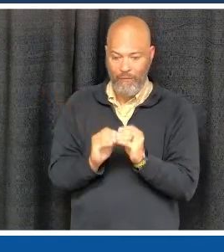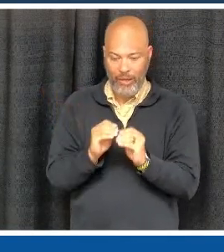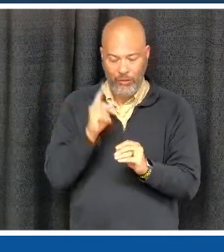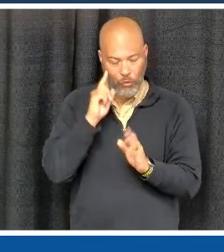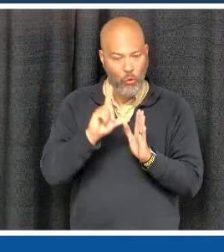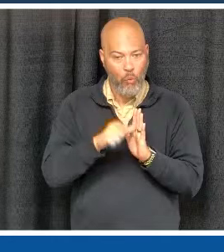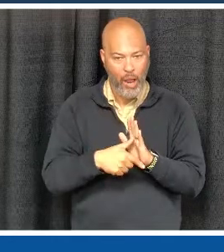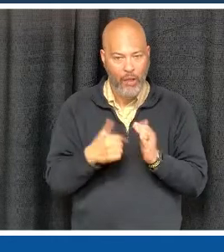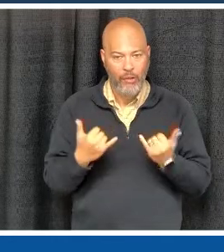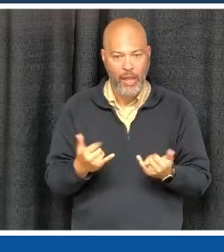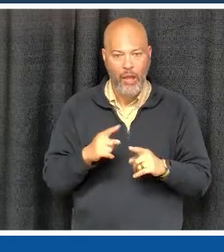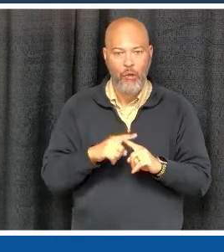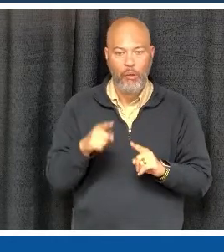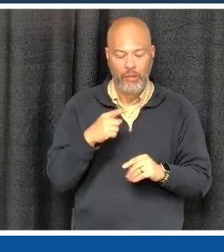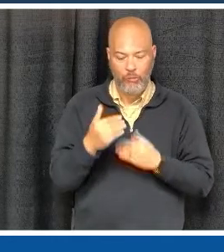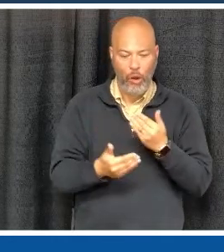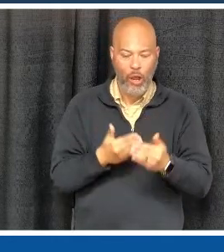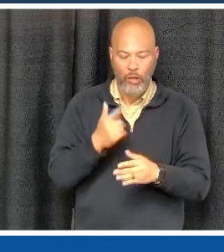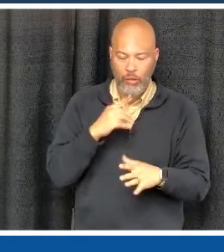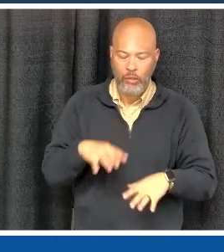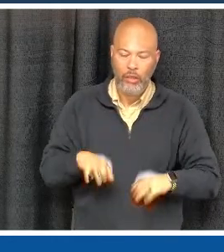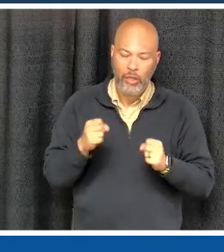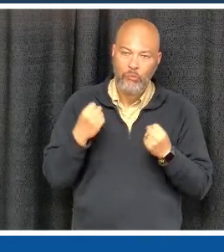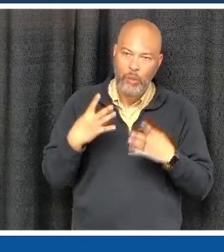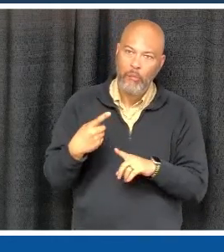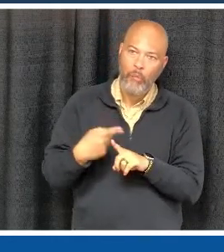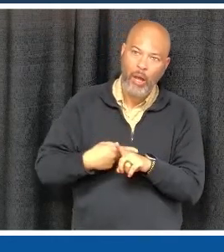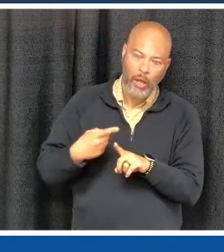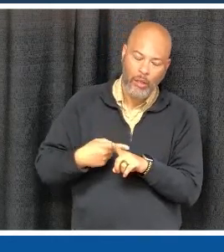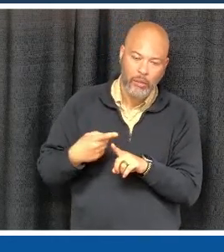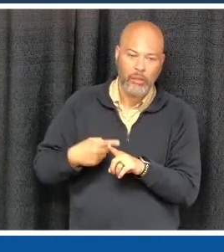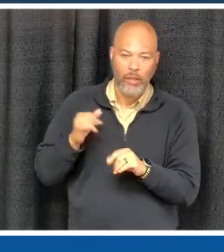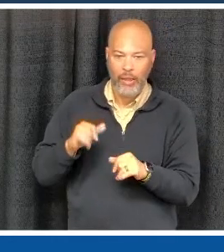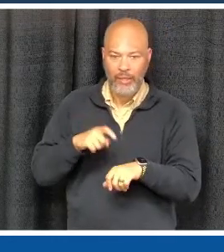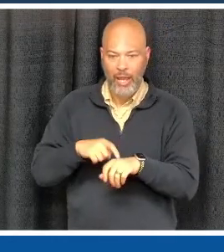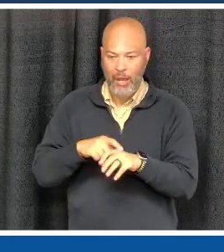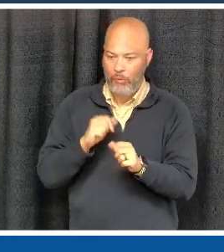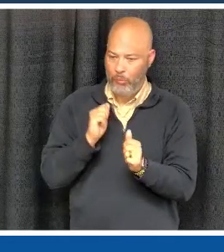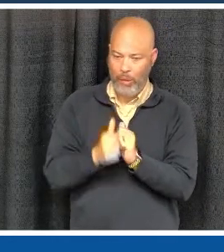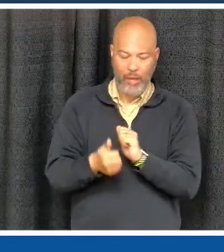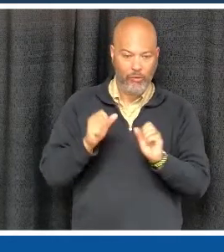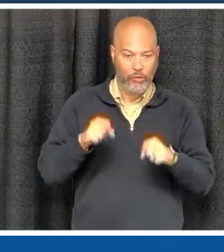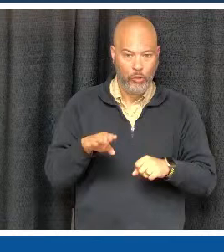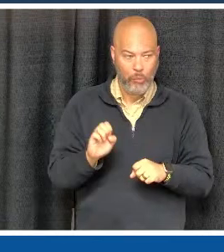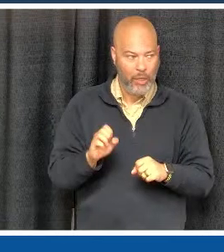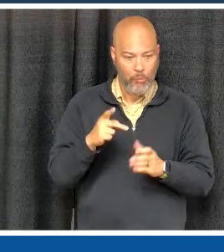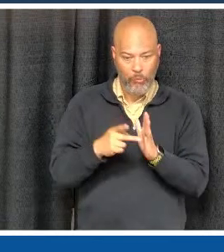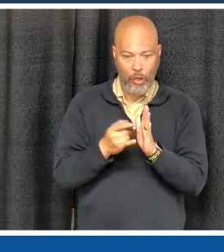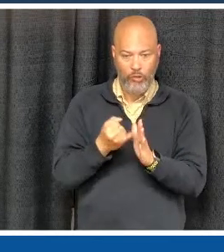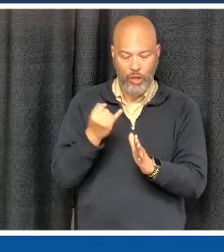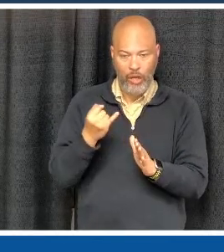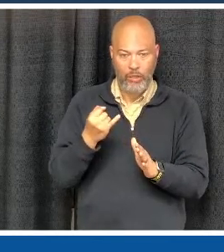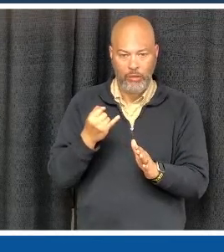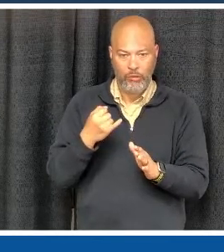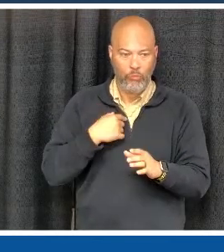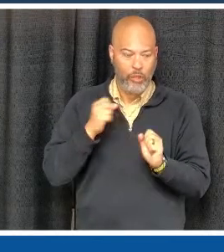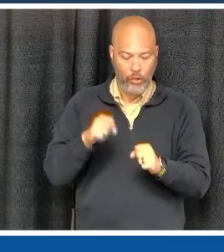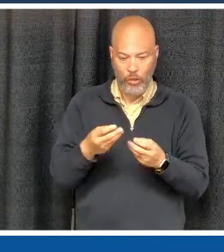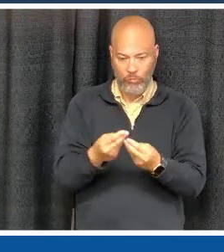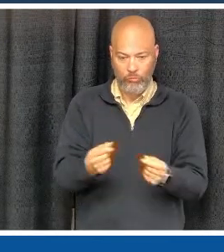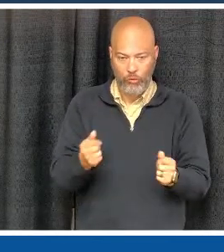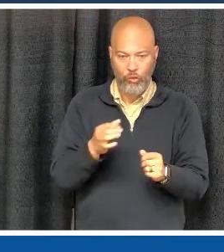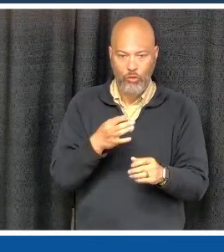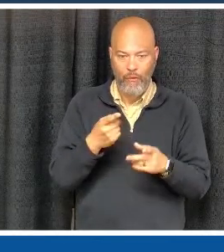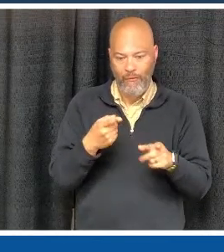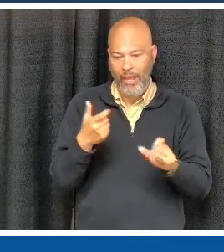time, but this process has taken so many months that time has gone by. There could have been projects that have gone through where that could have resolved it sooner